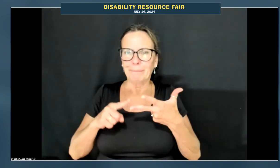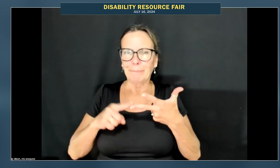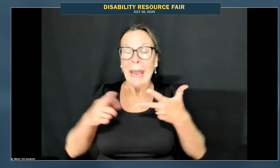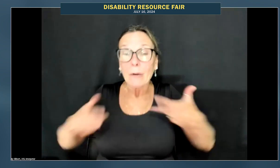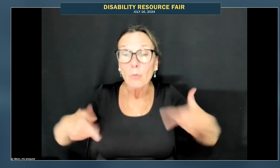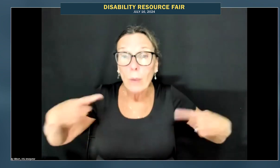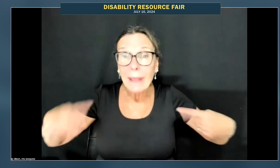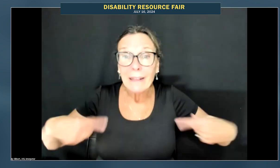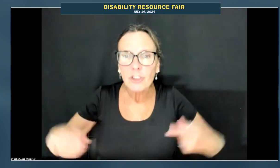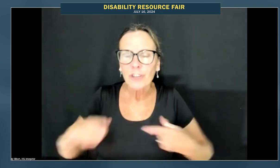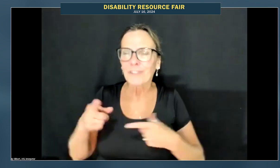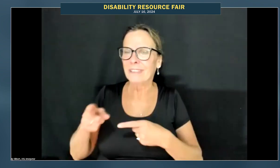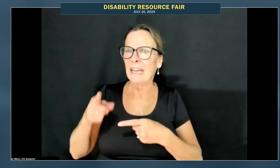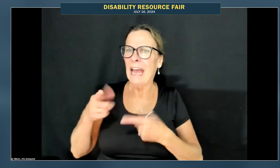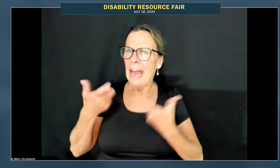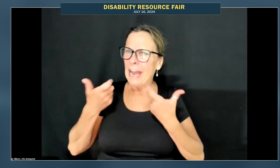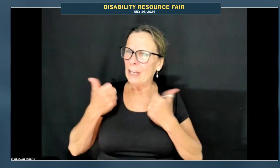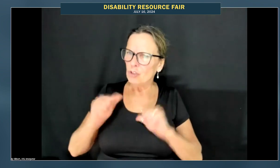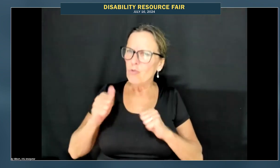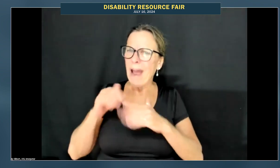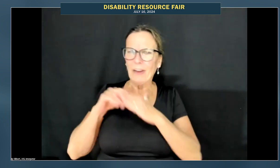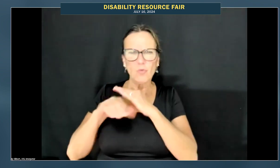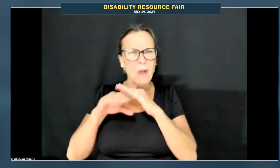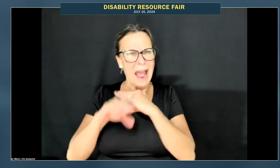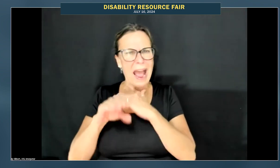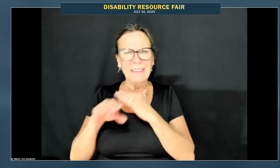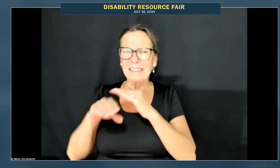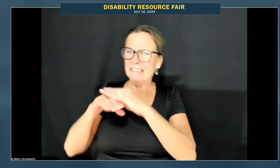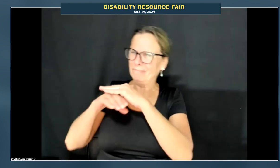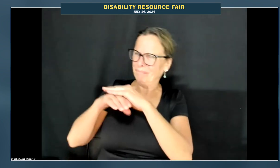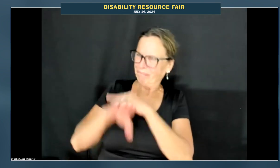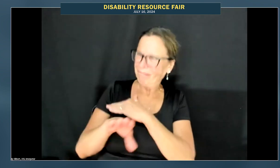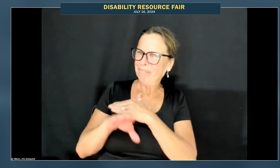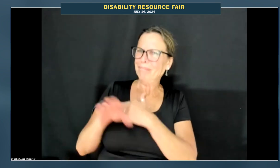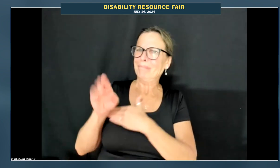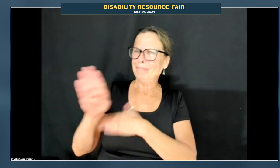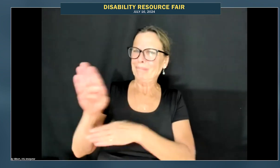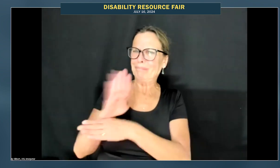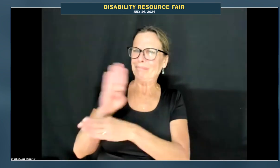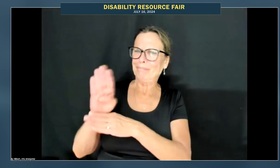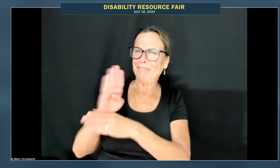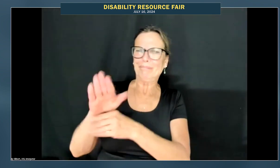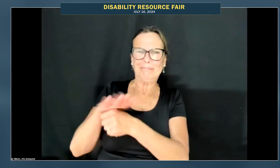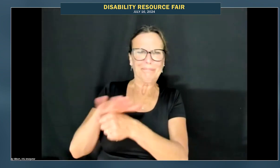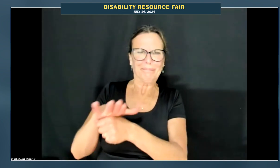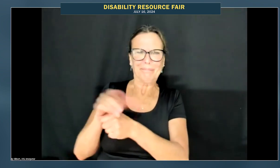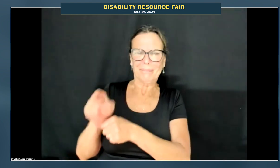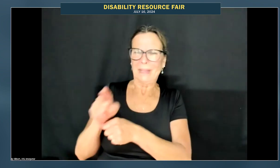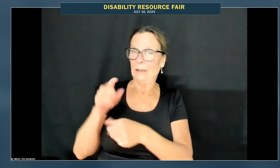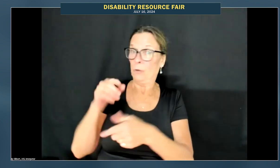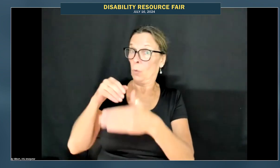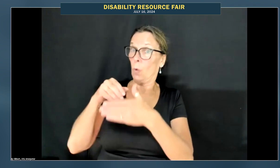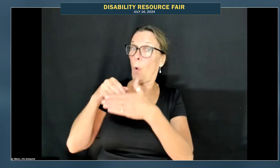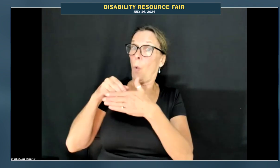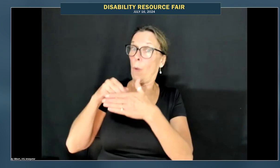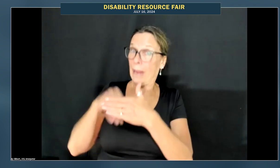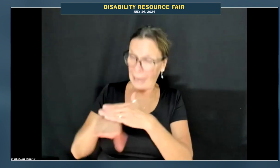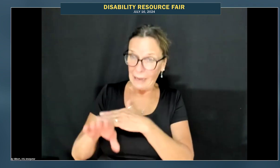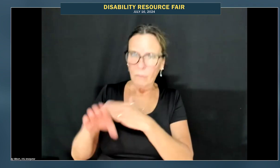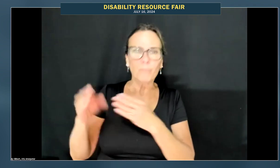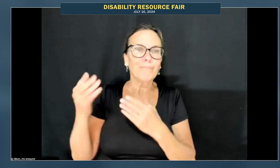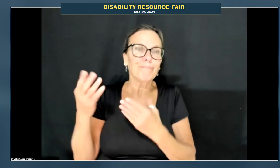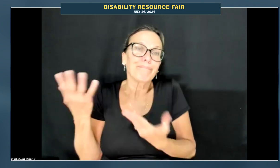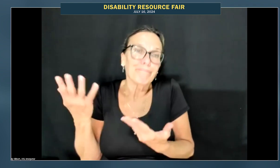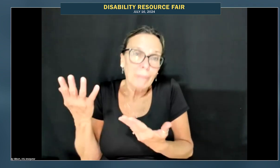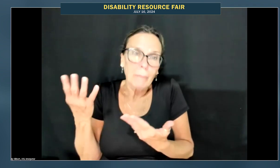tried to access entry into and exit out of the buildings, whether it be a local store,